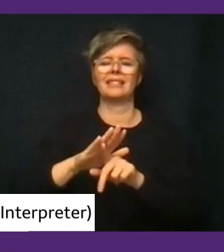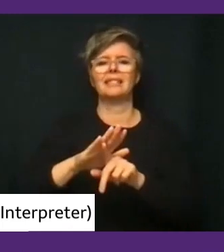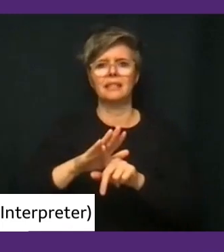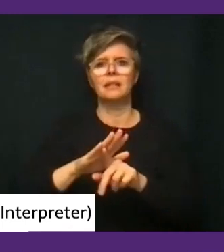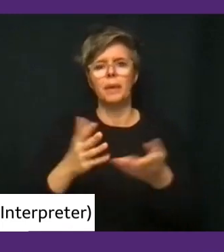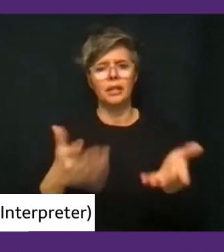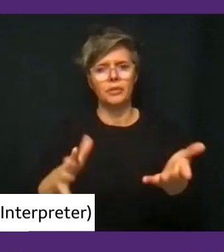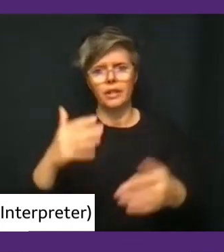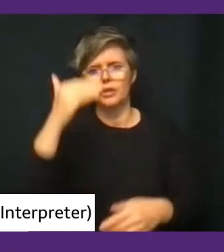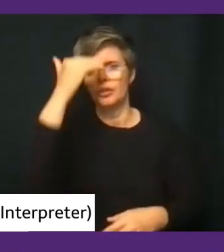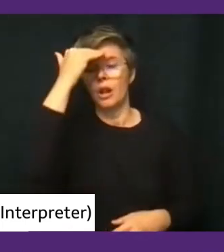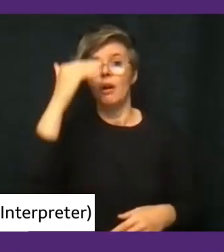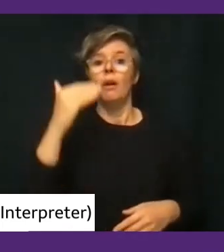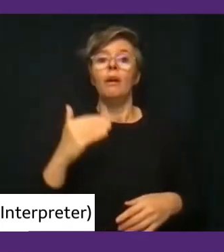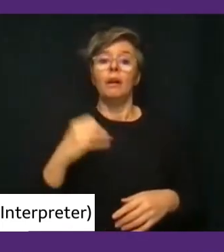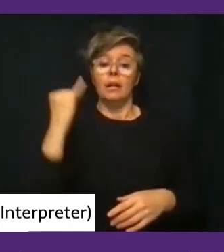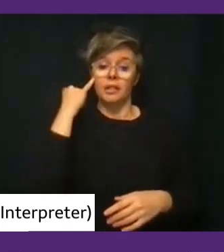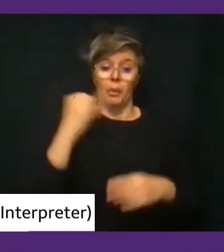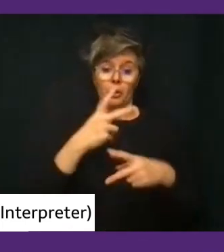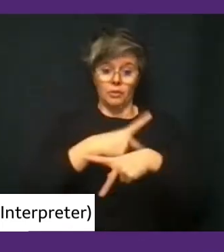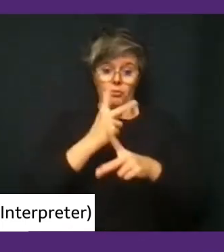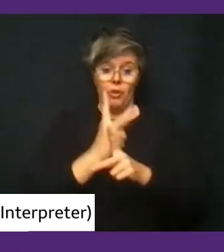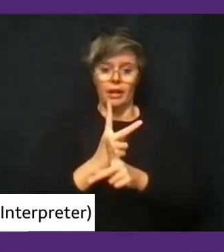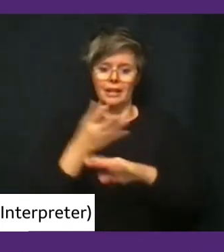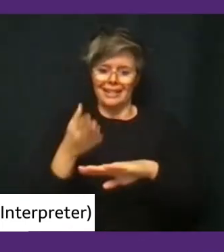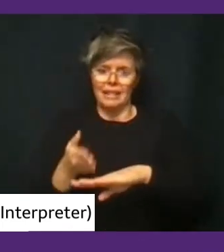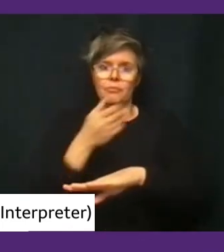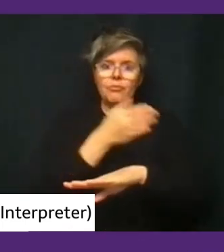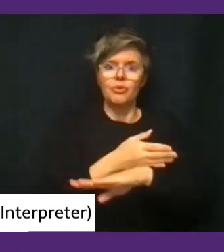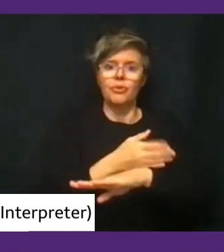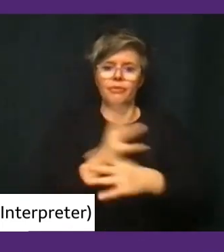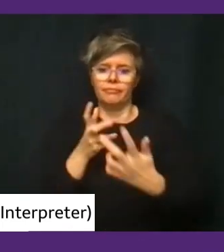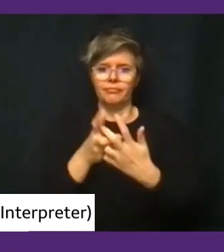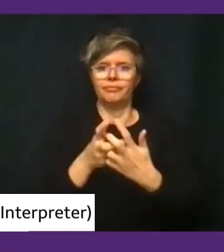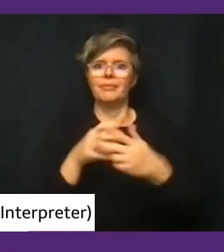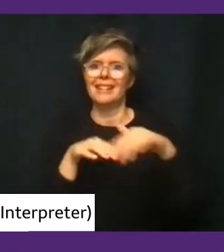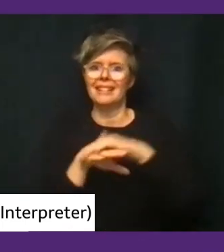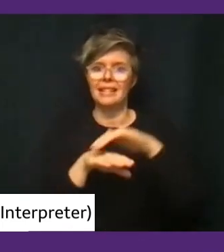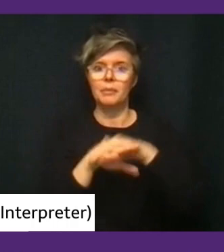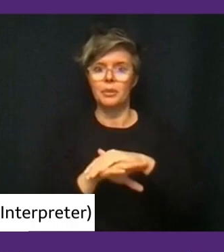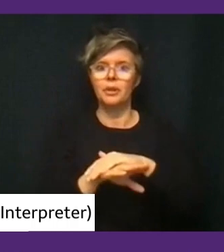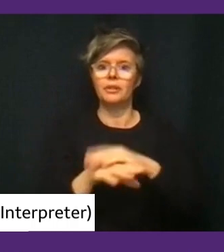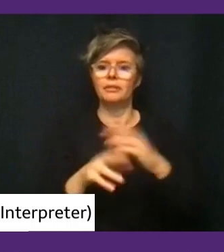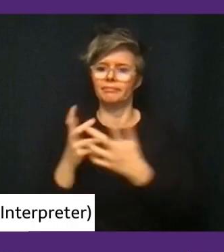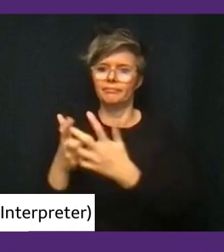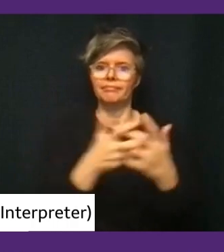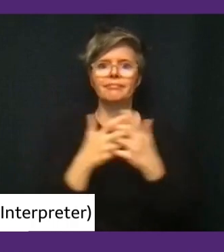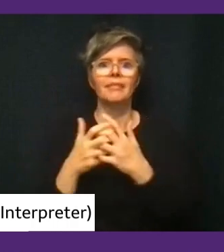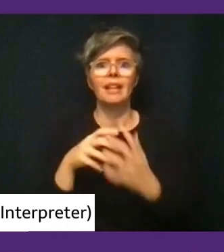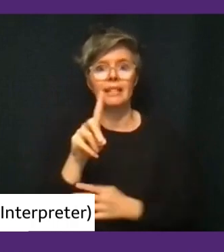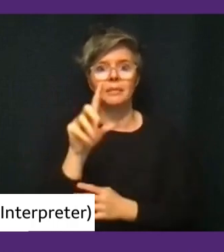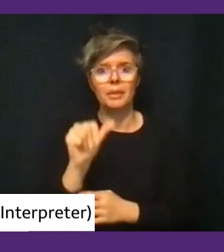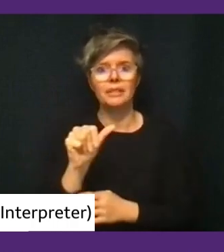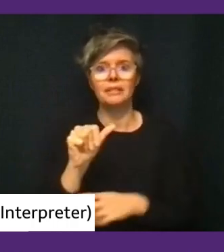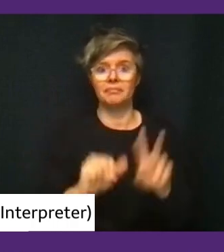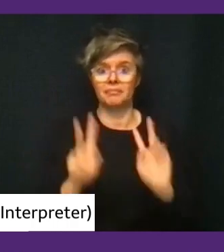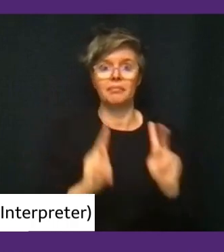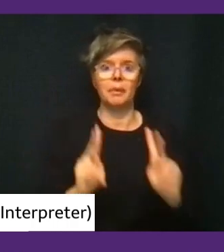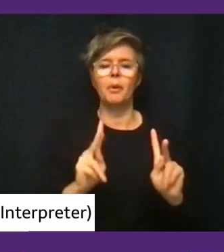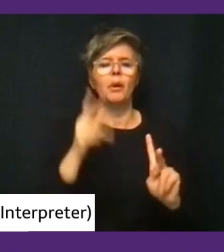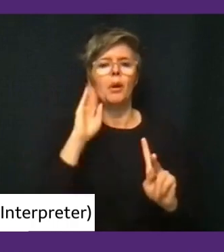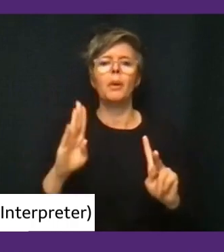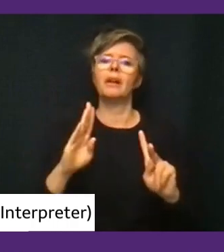if you make a product work better for people with disabilities, it's going to be a better product overall, because we all have